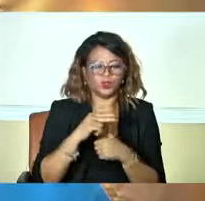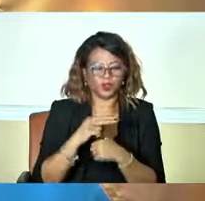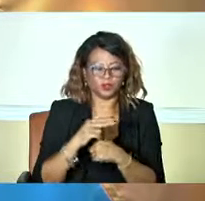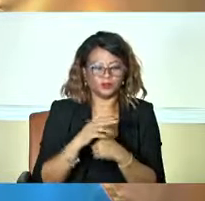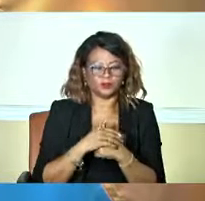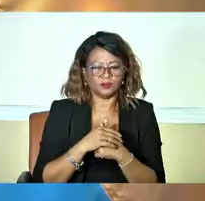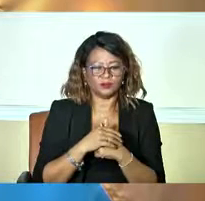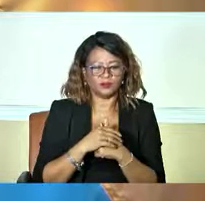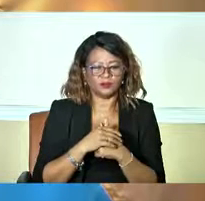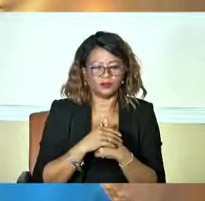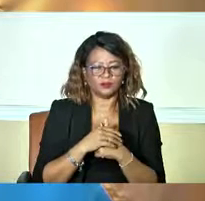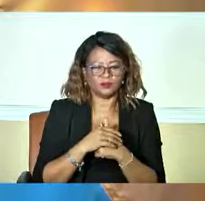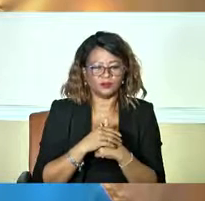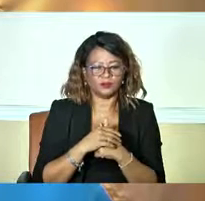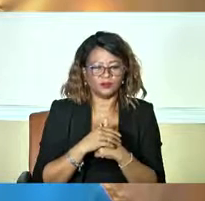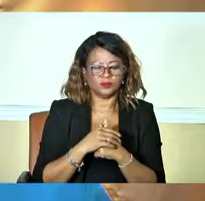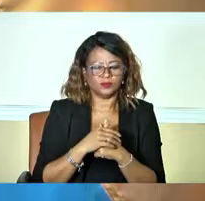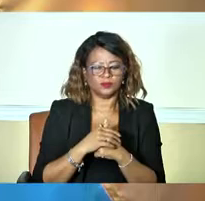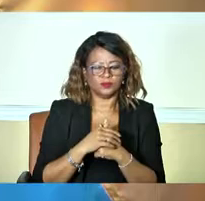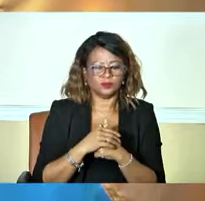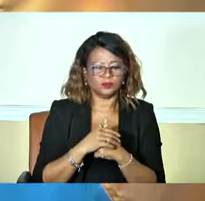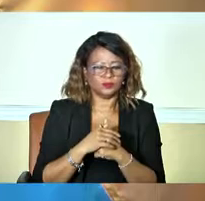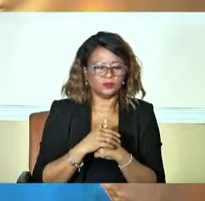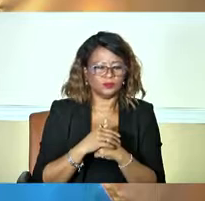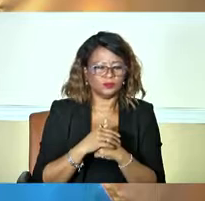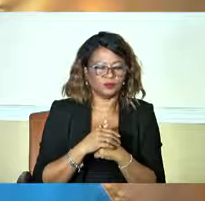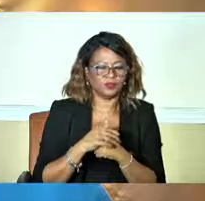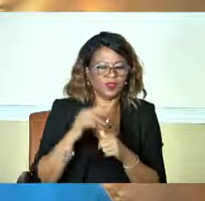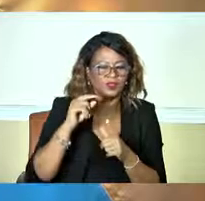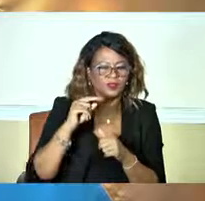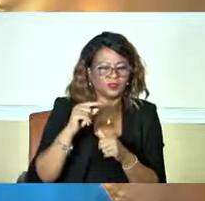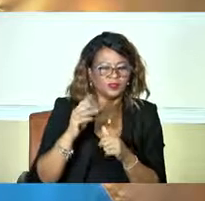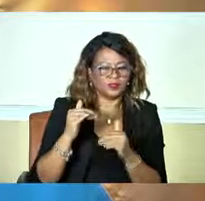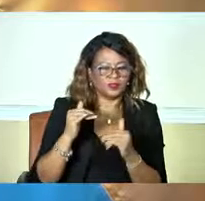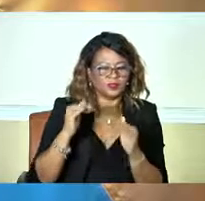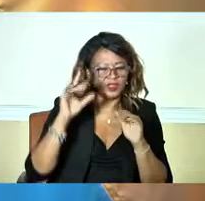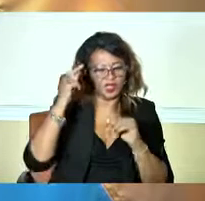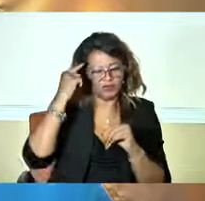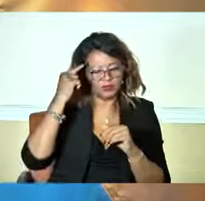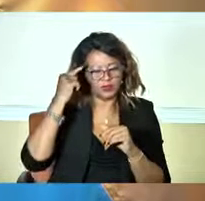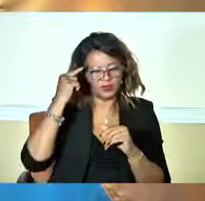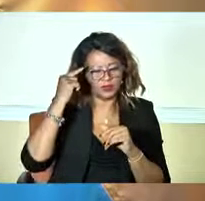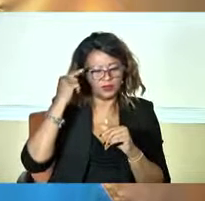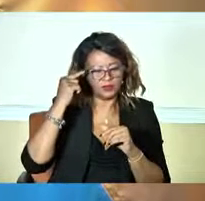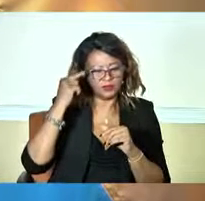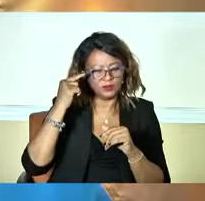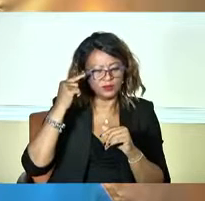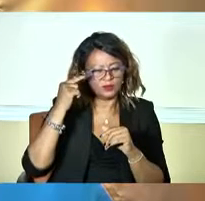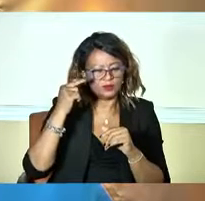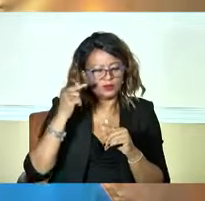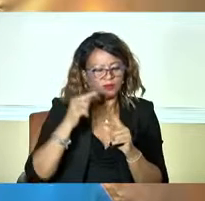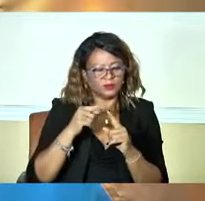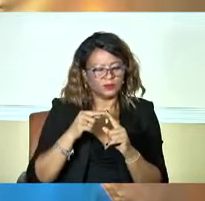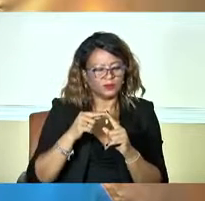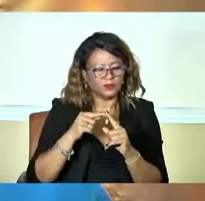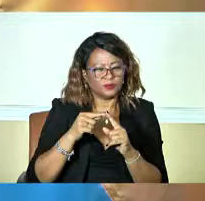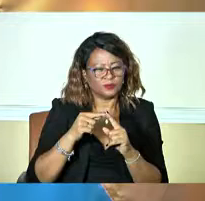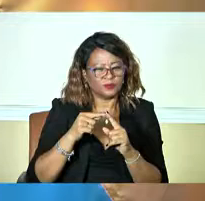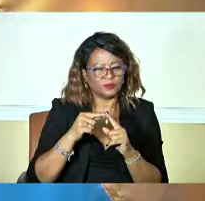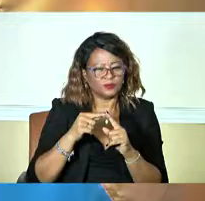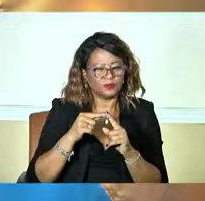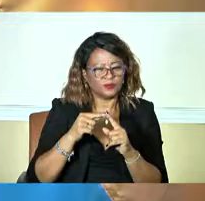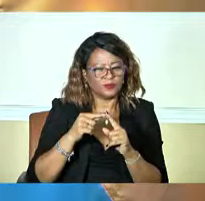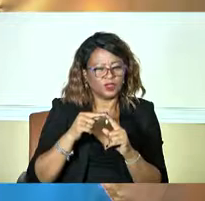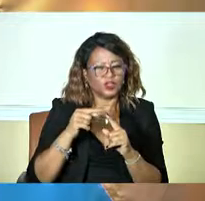the government, although some burials have been completed this year, whether the government was minded in Grand Bahama to erect a